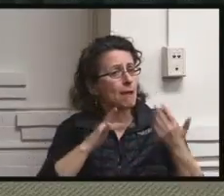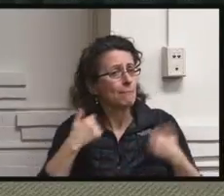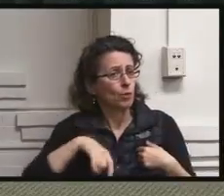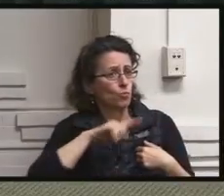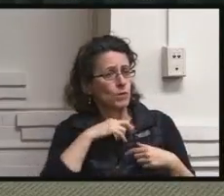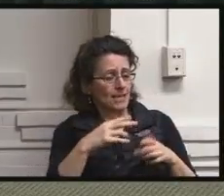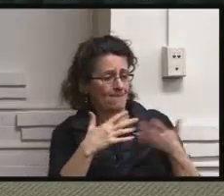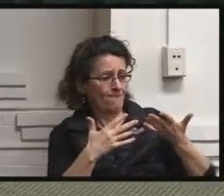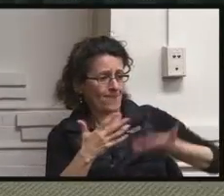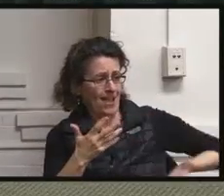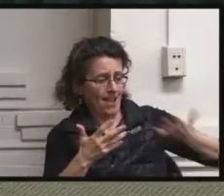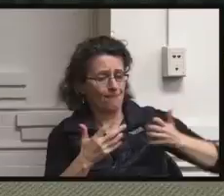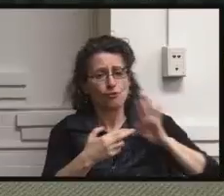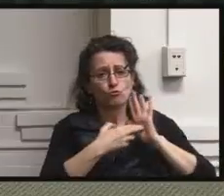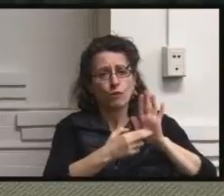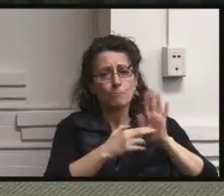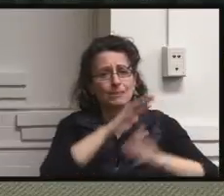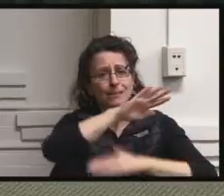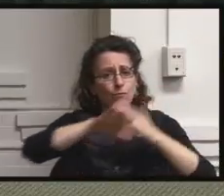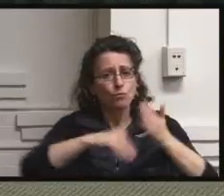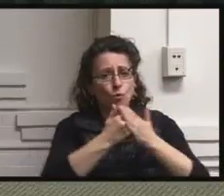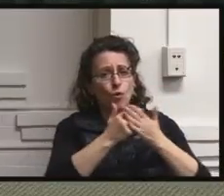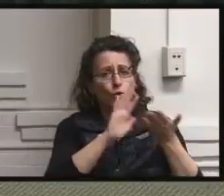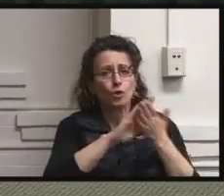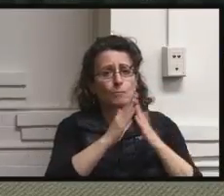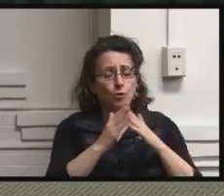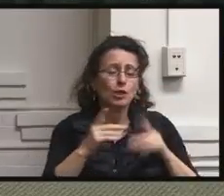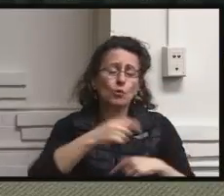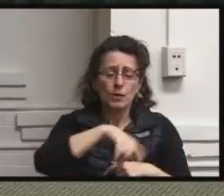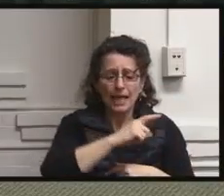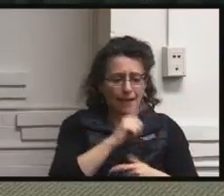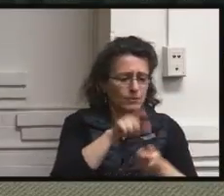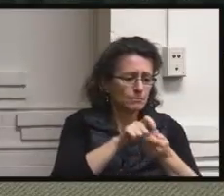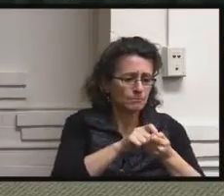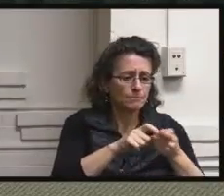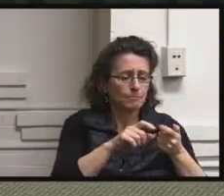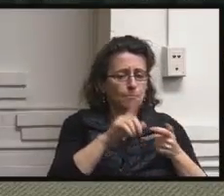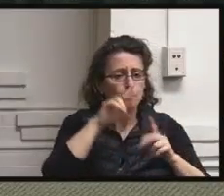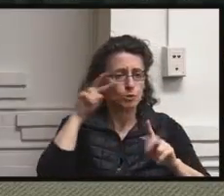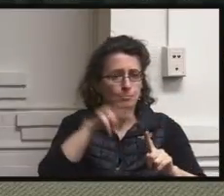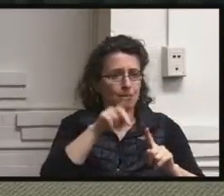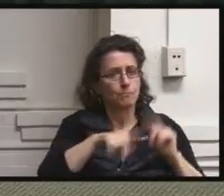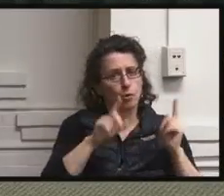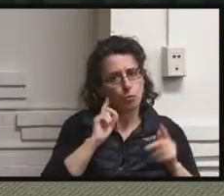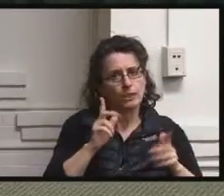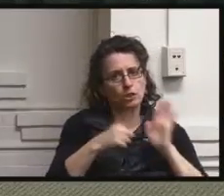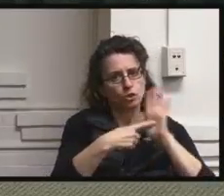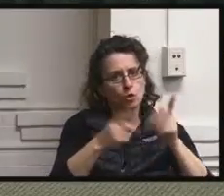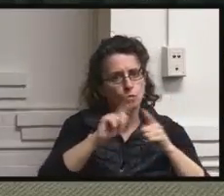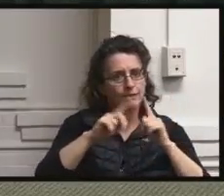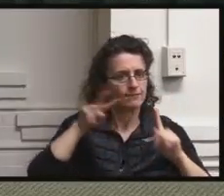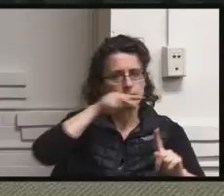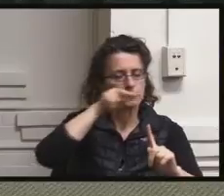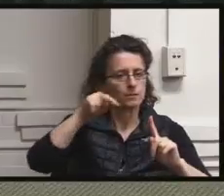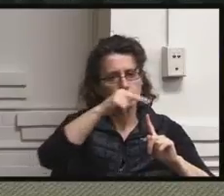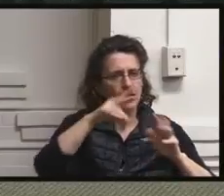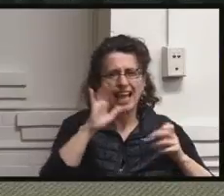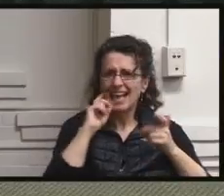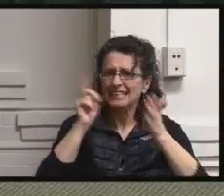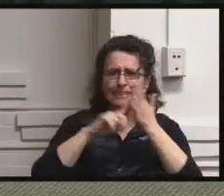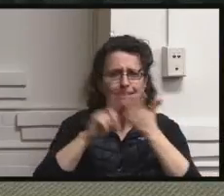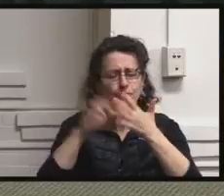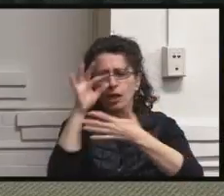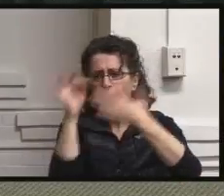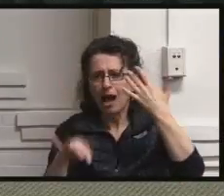broader community, even though we come from a particular perspective. We've been grappling with this and really poring over all the options. So I